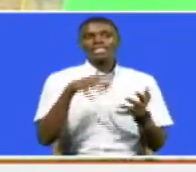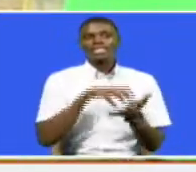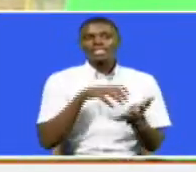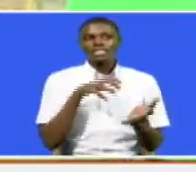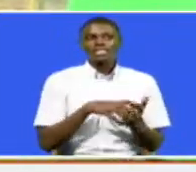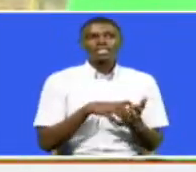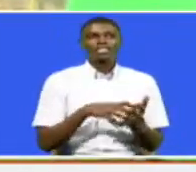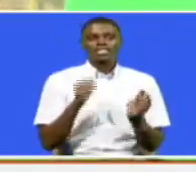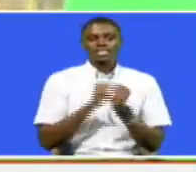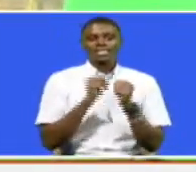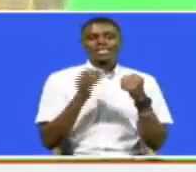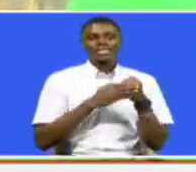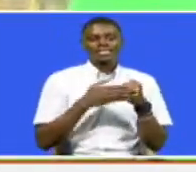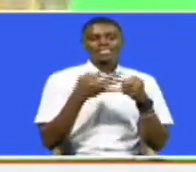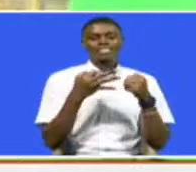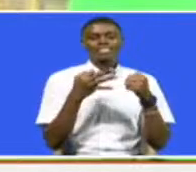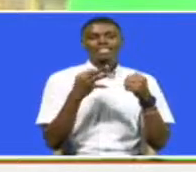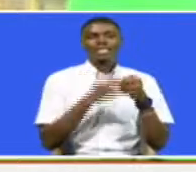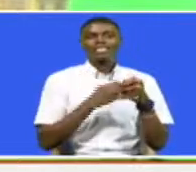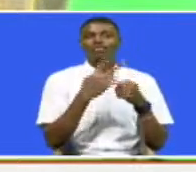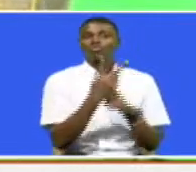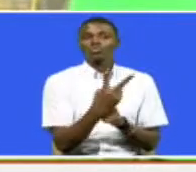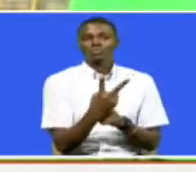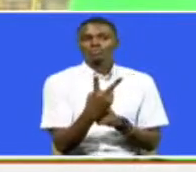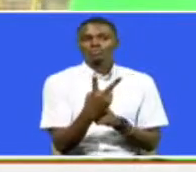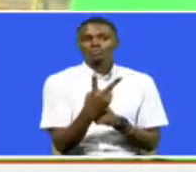ago, 1982.